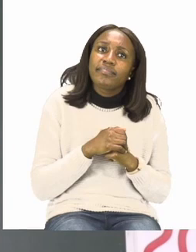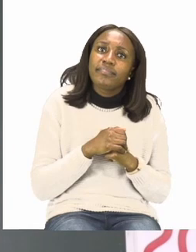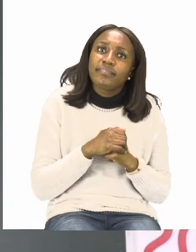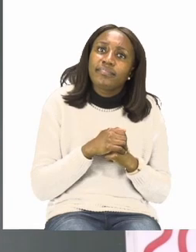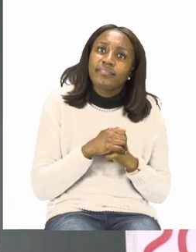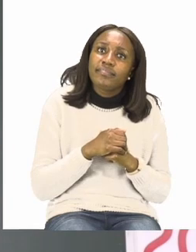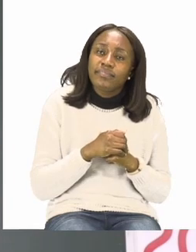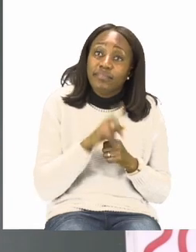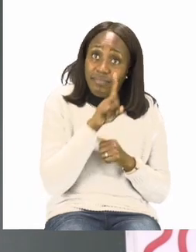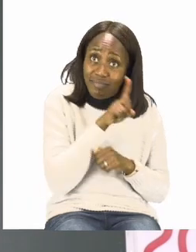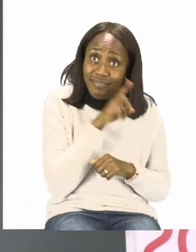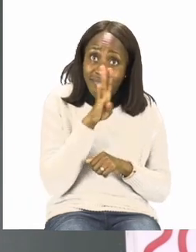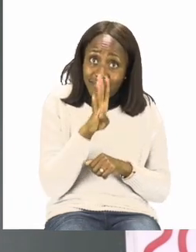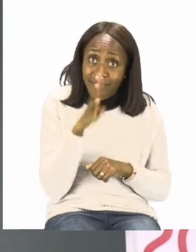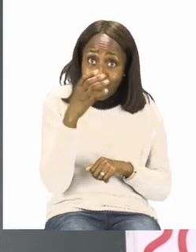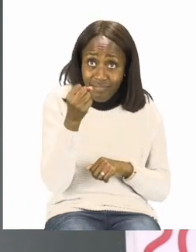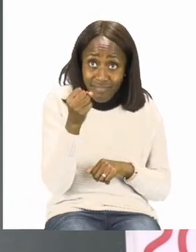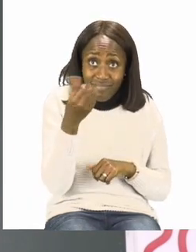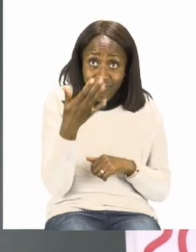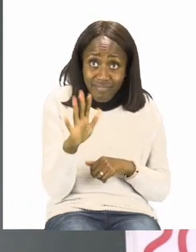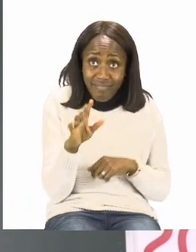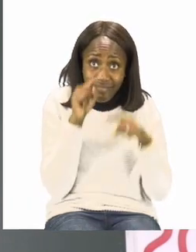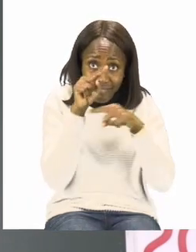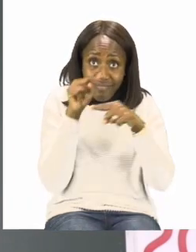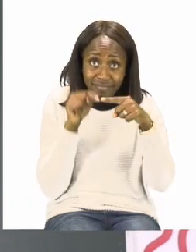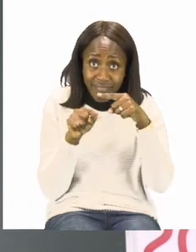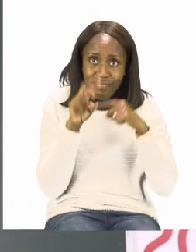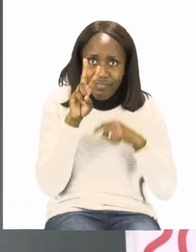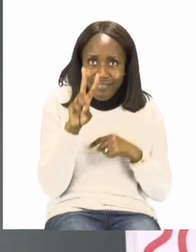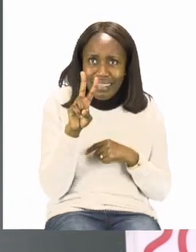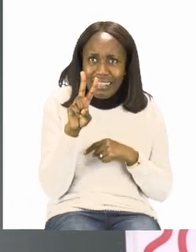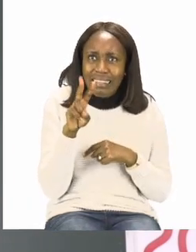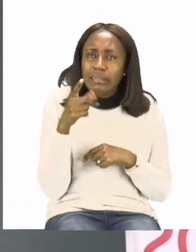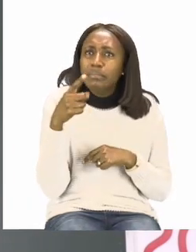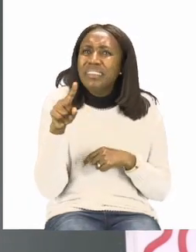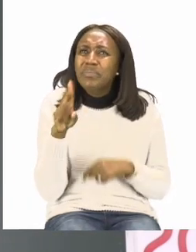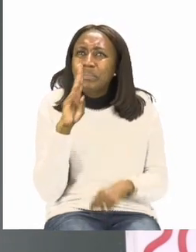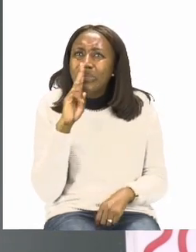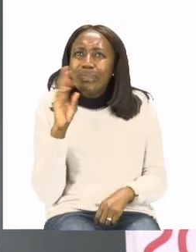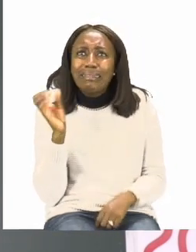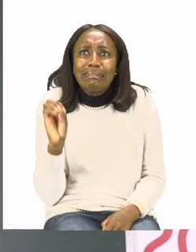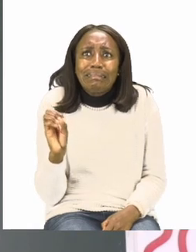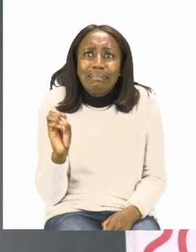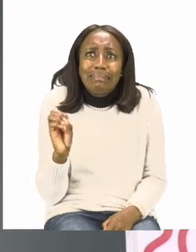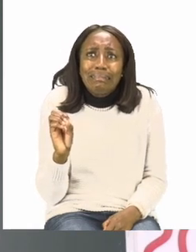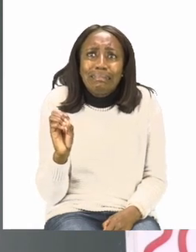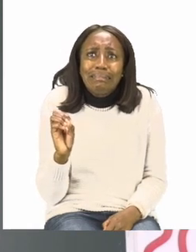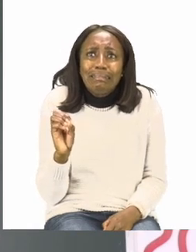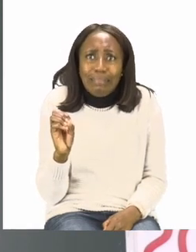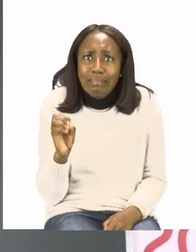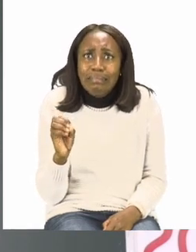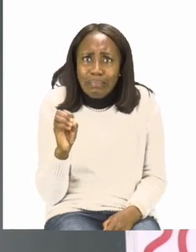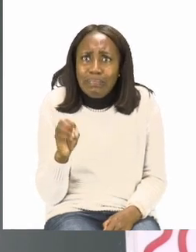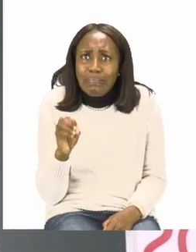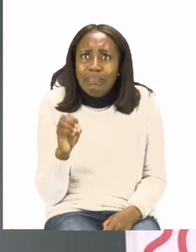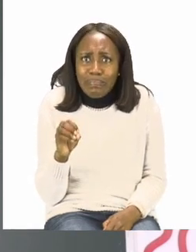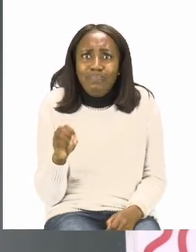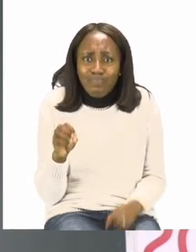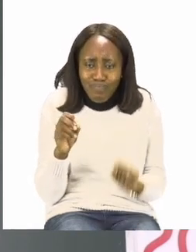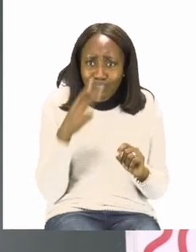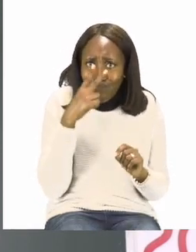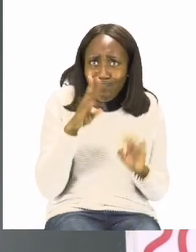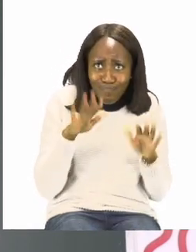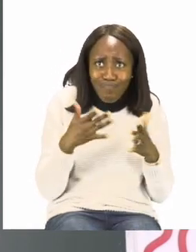the 14 to use for our division, but now what we have to do is find our missing number in the